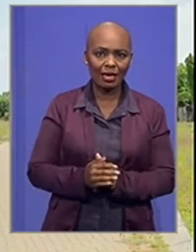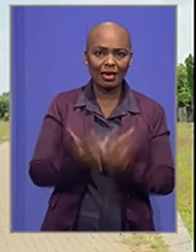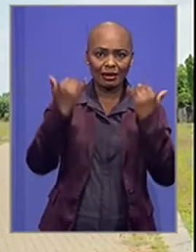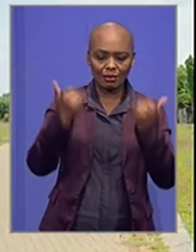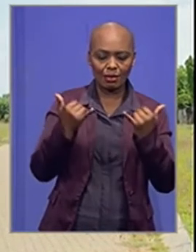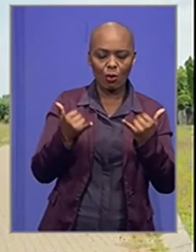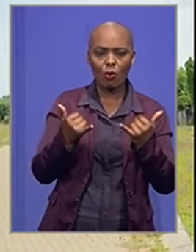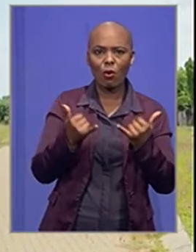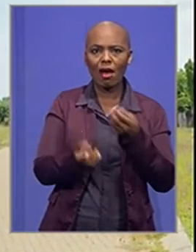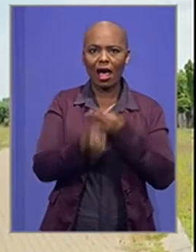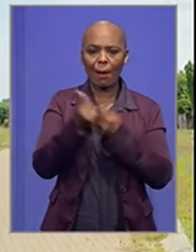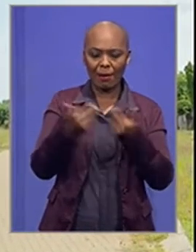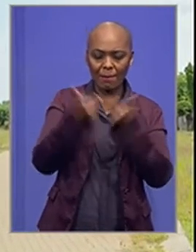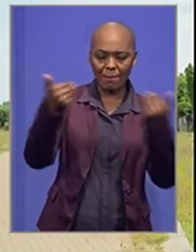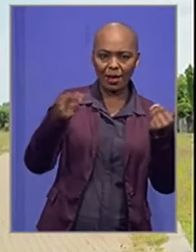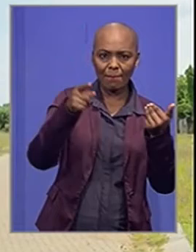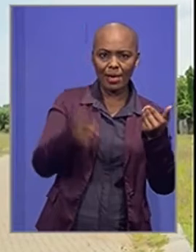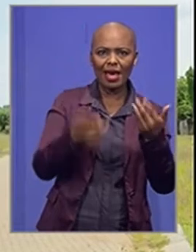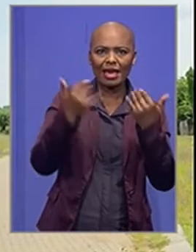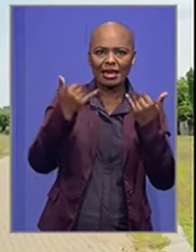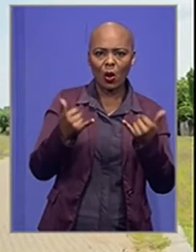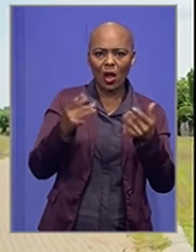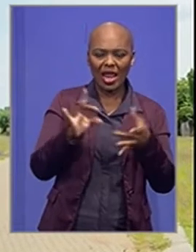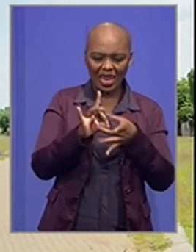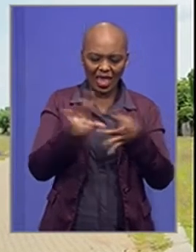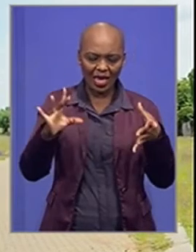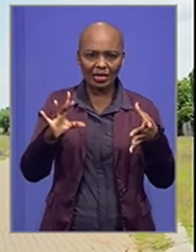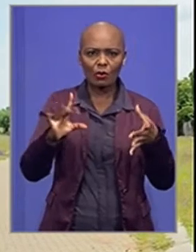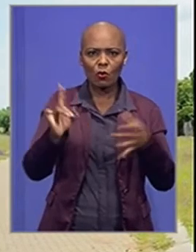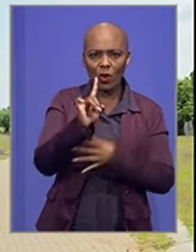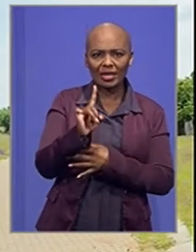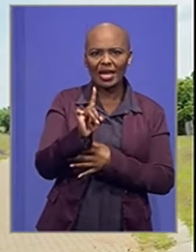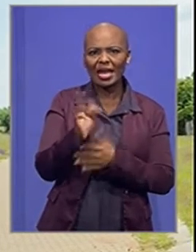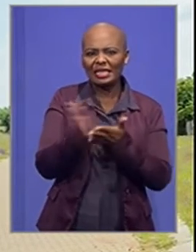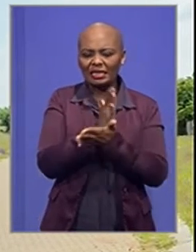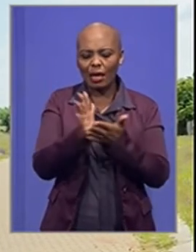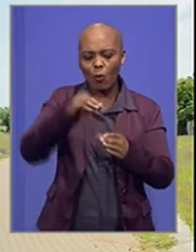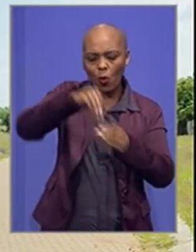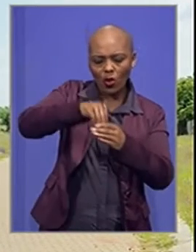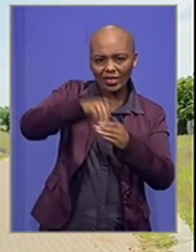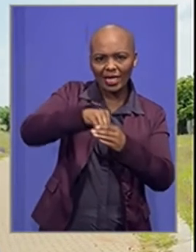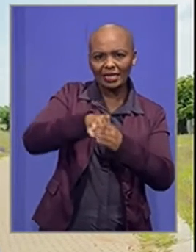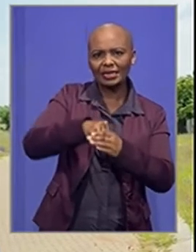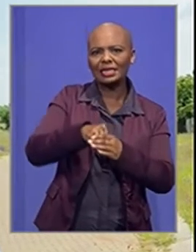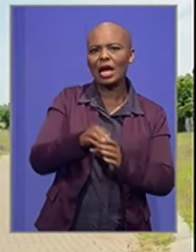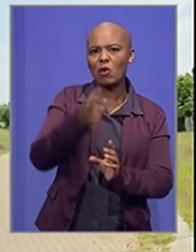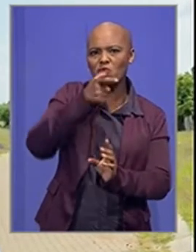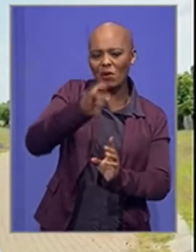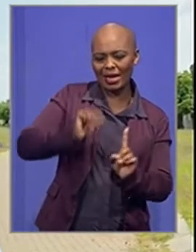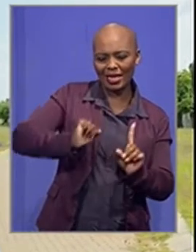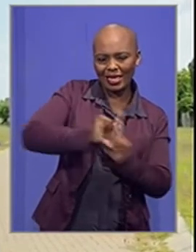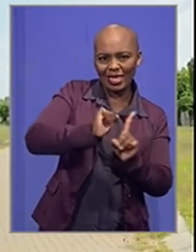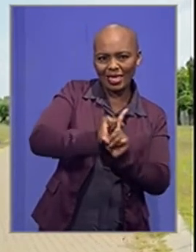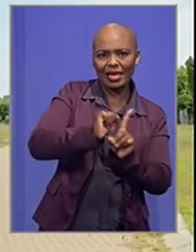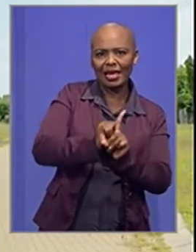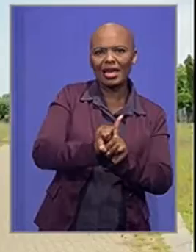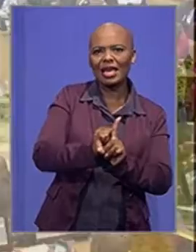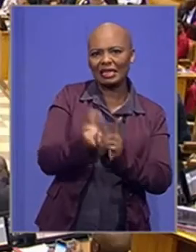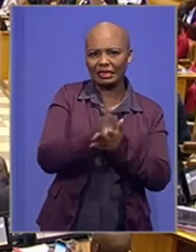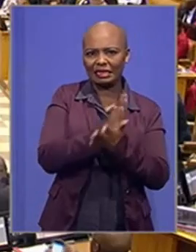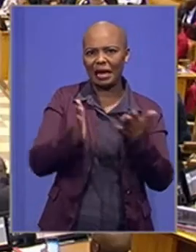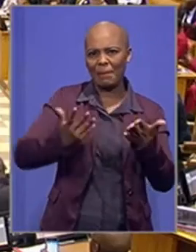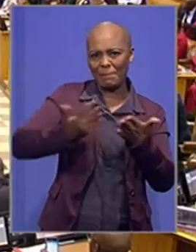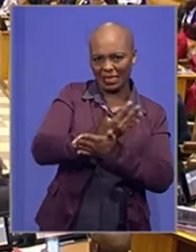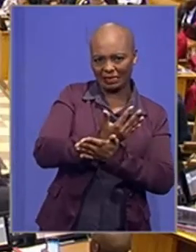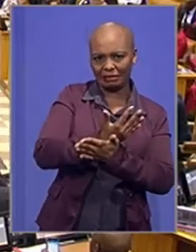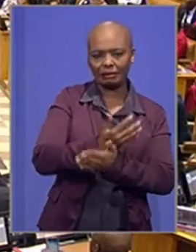distortion, and what is missing in that leakage is the context. There's a context within which the president made those kind of statements.